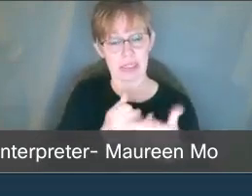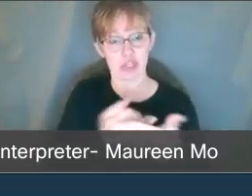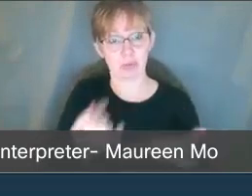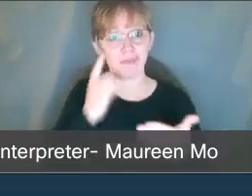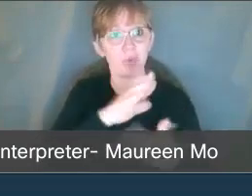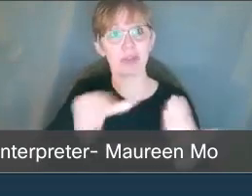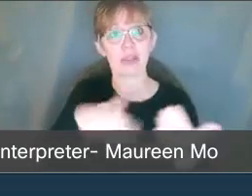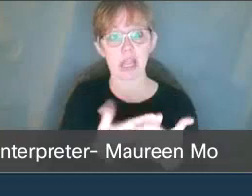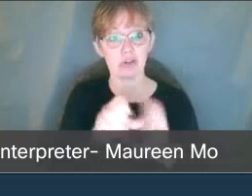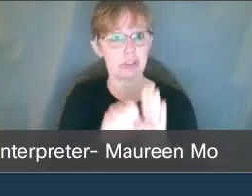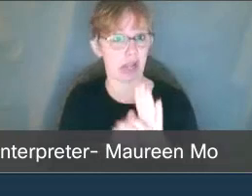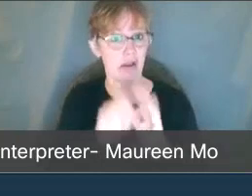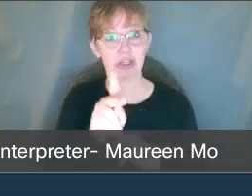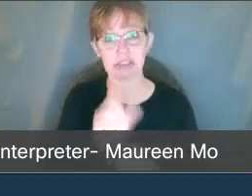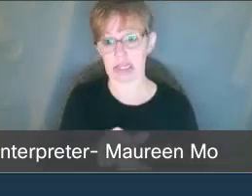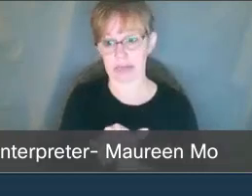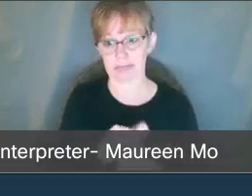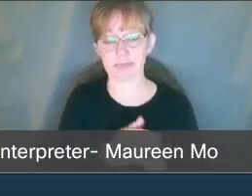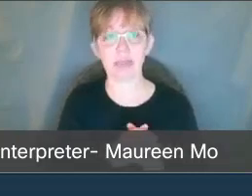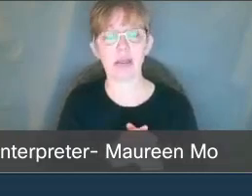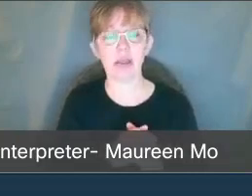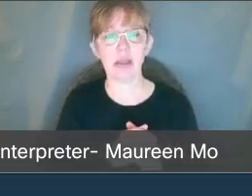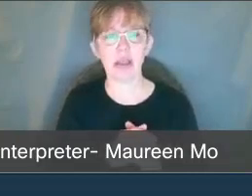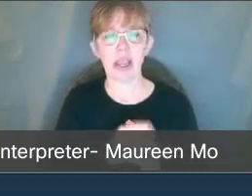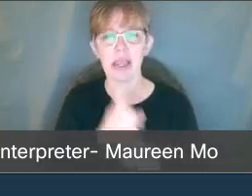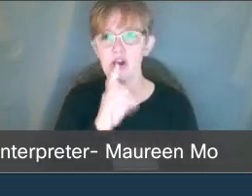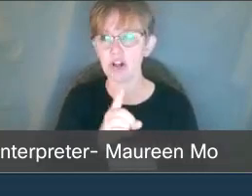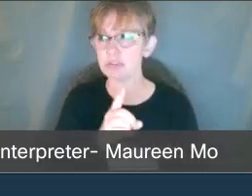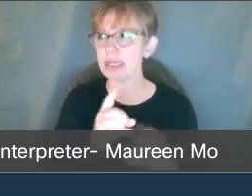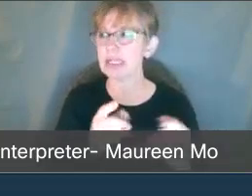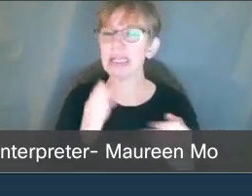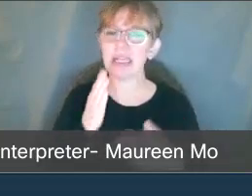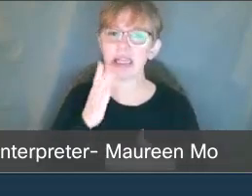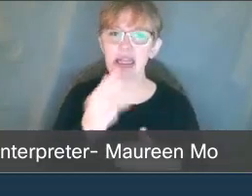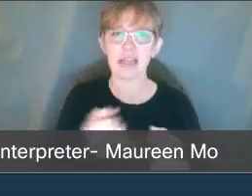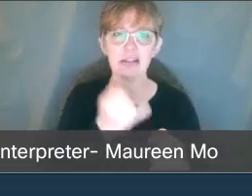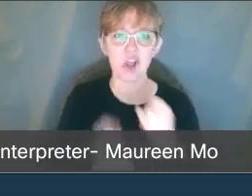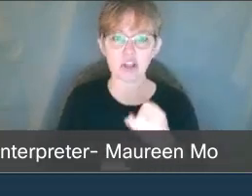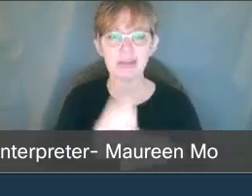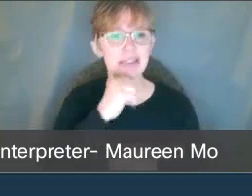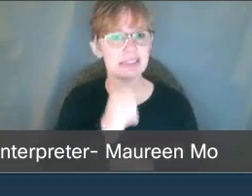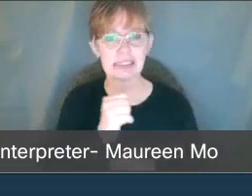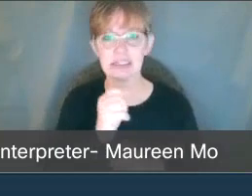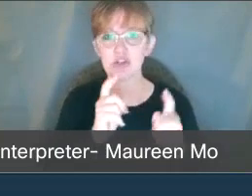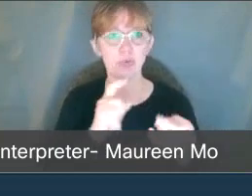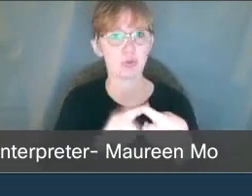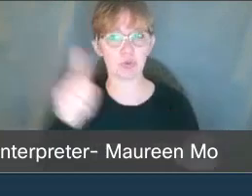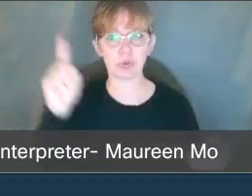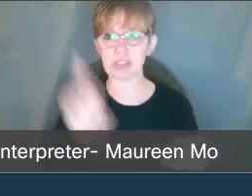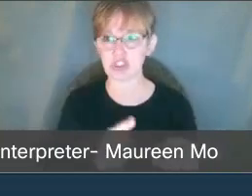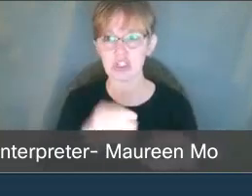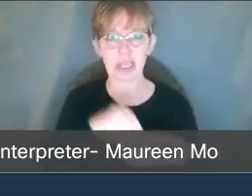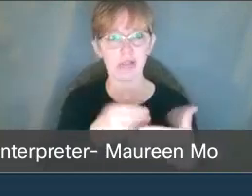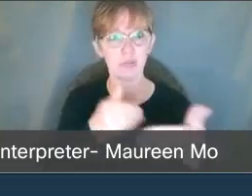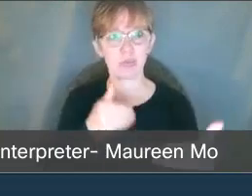Kentucky. And ultimately, it did not really, in the long term, contribute to reductions in pretrial